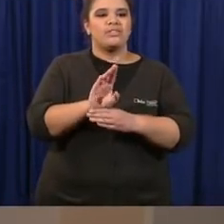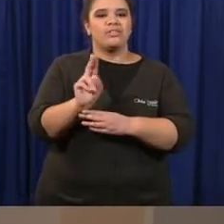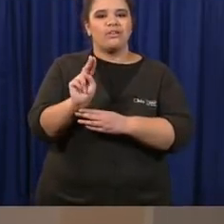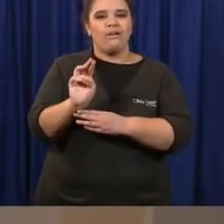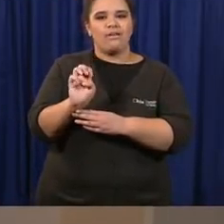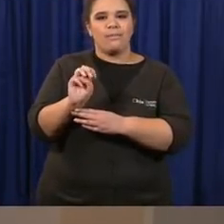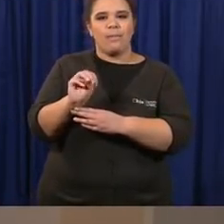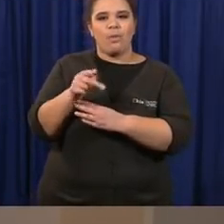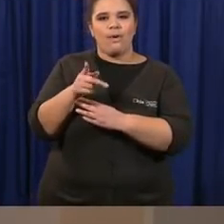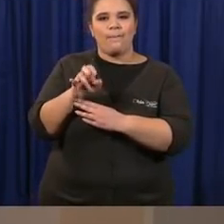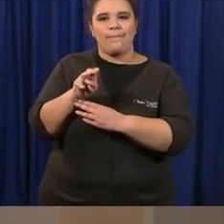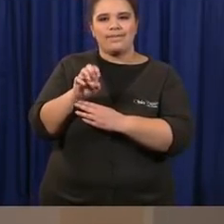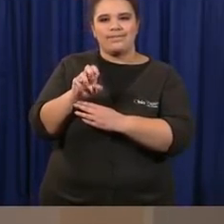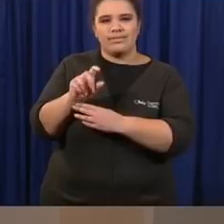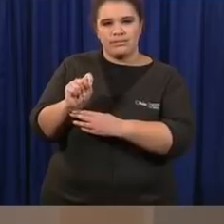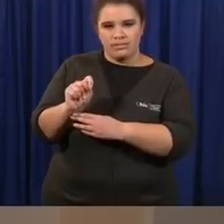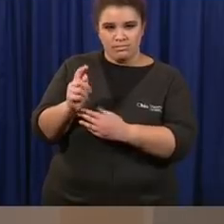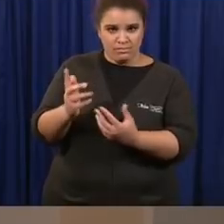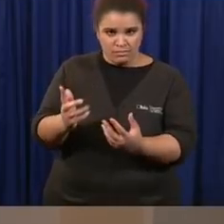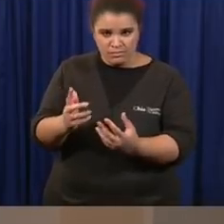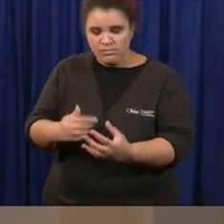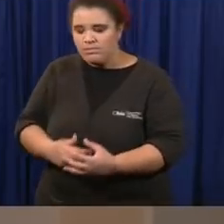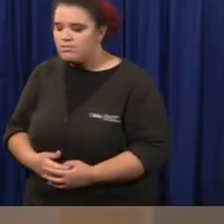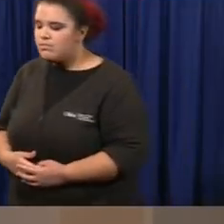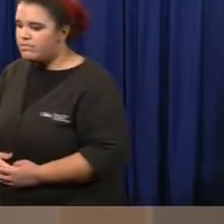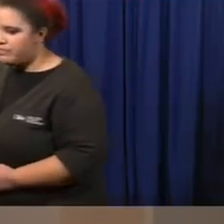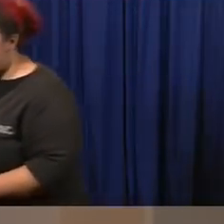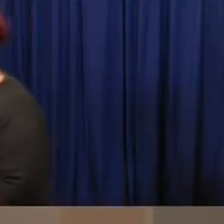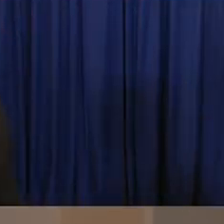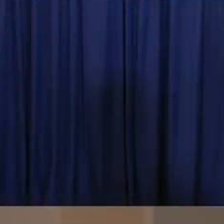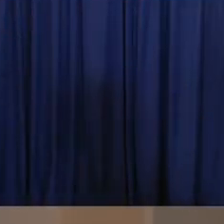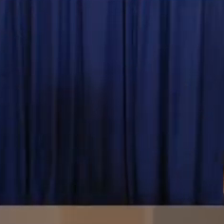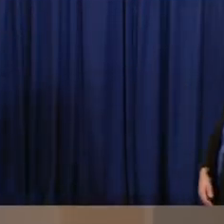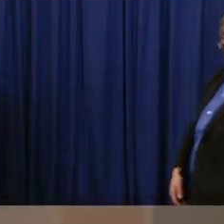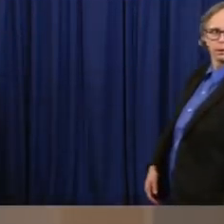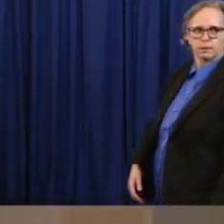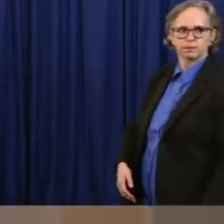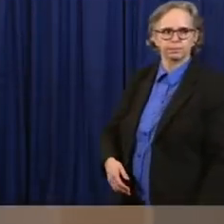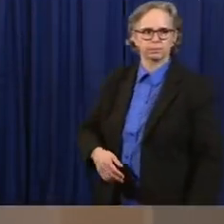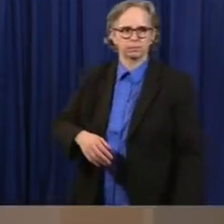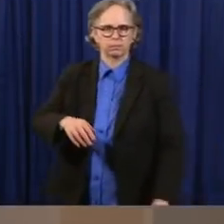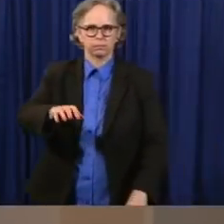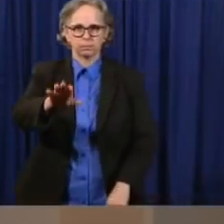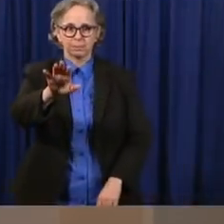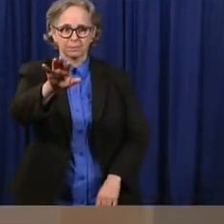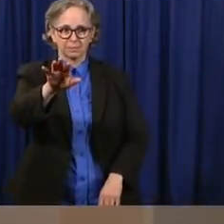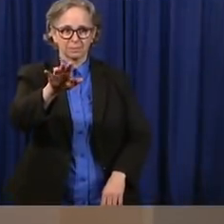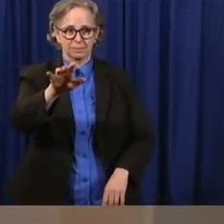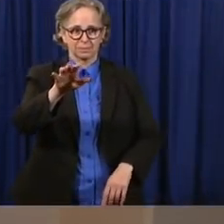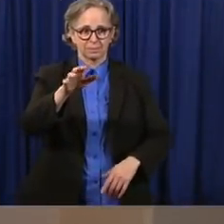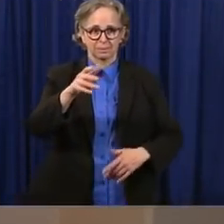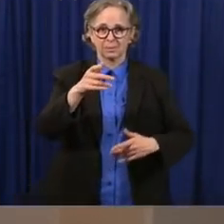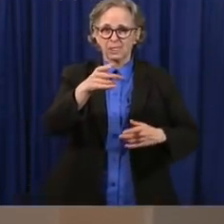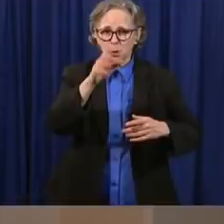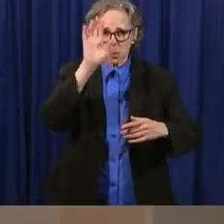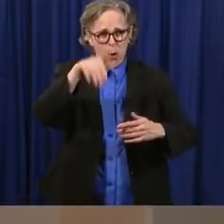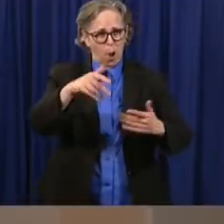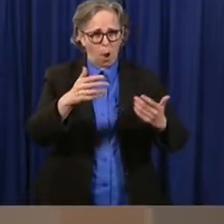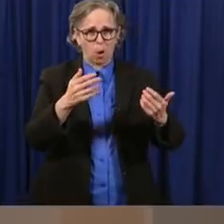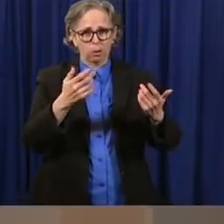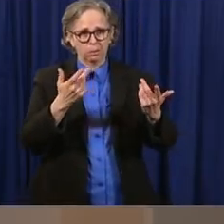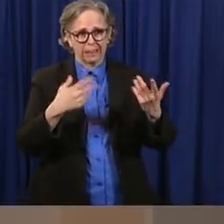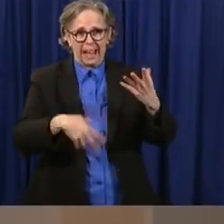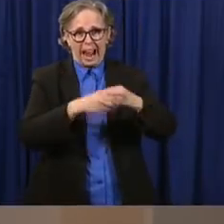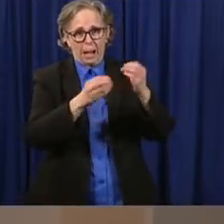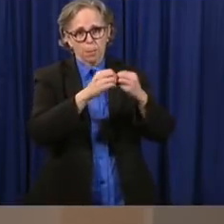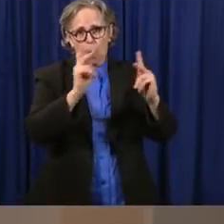Well, first of all, they're training the capacity that the system, they're putting people on. We have, I think, 20